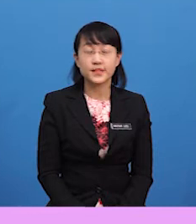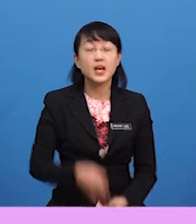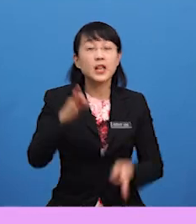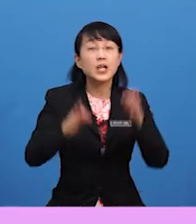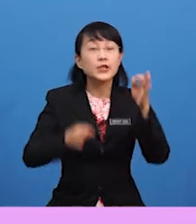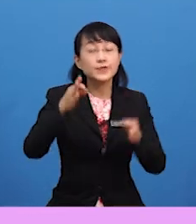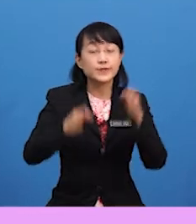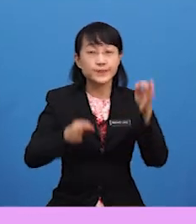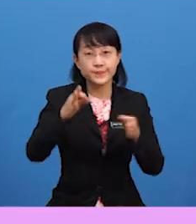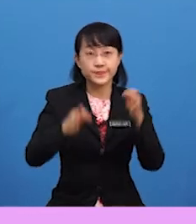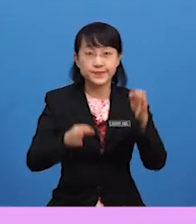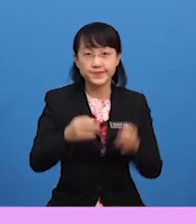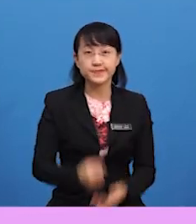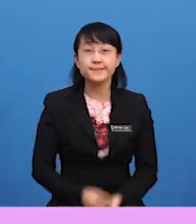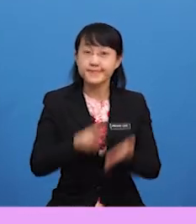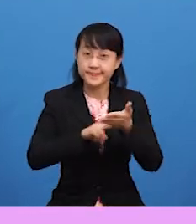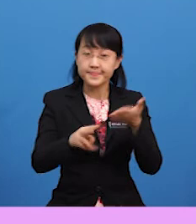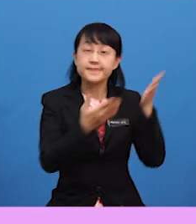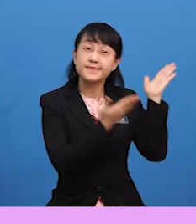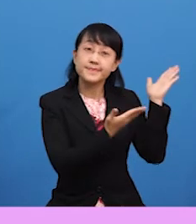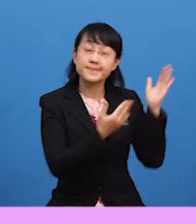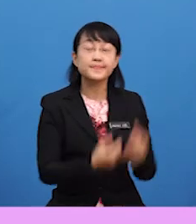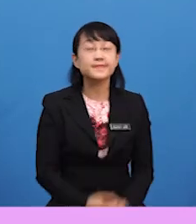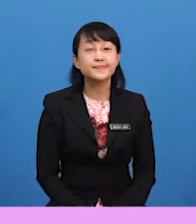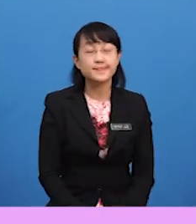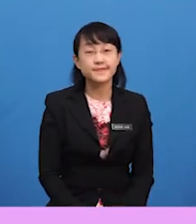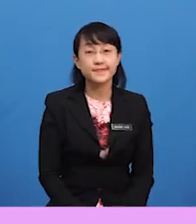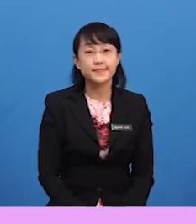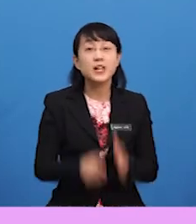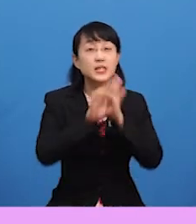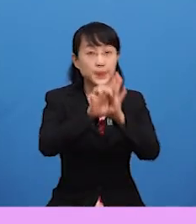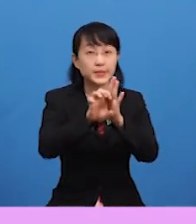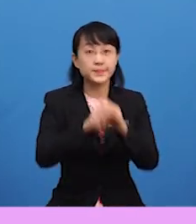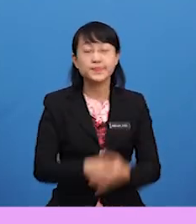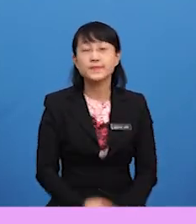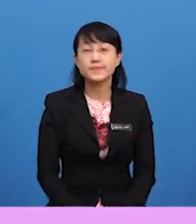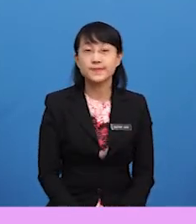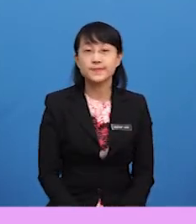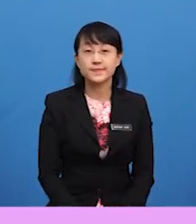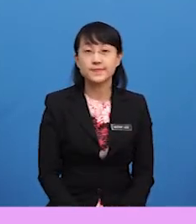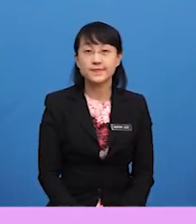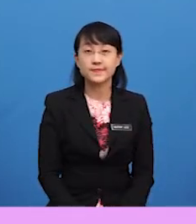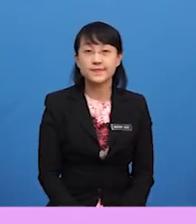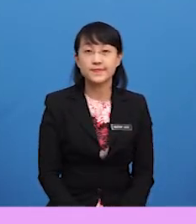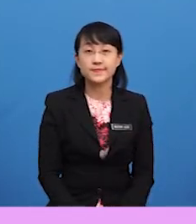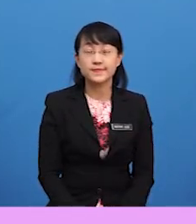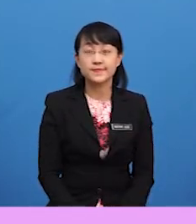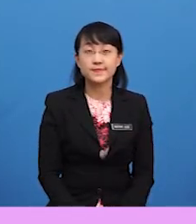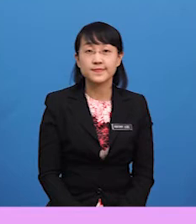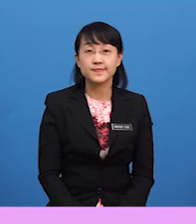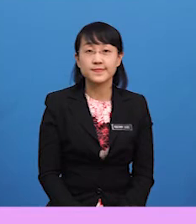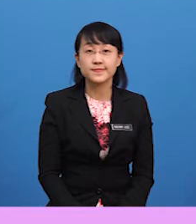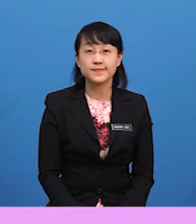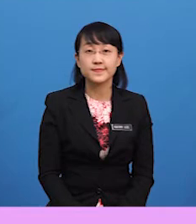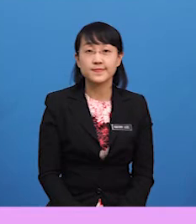If is used to show condition. For example, you will miss the bus if you